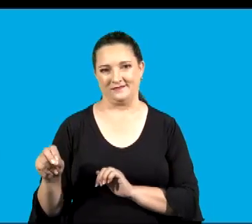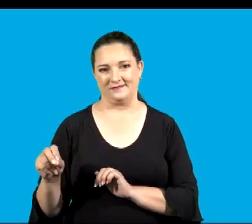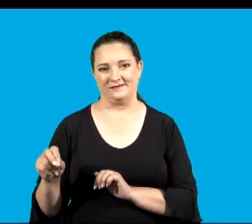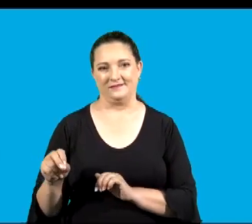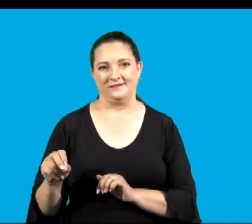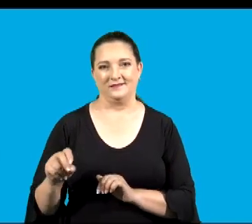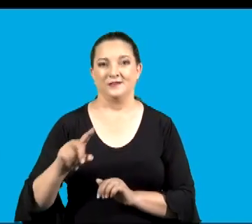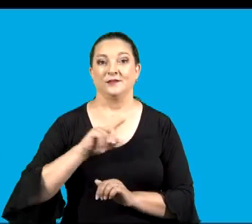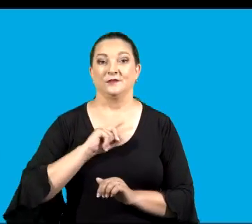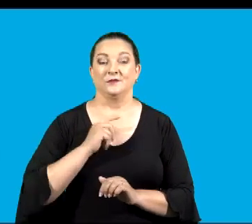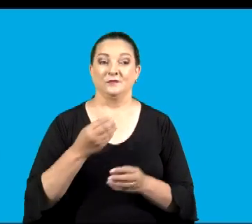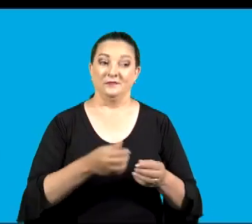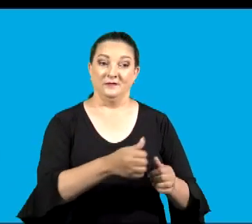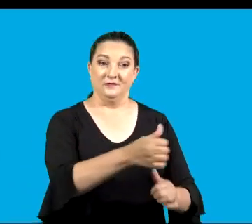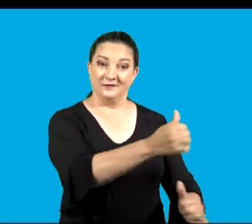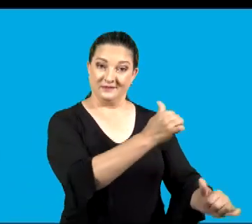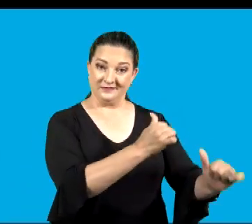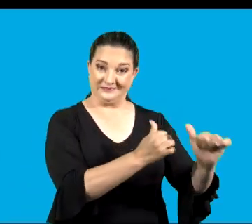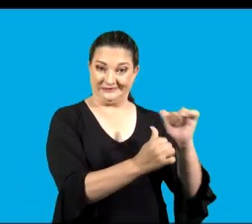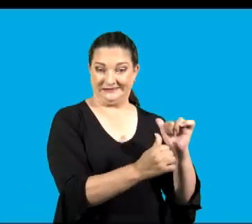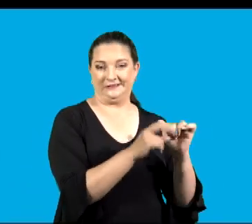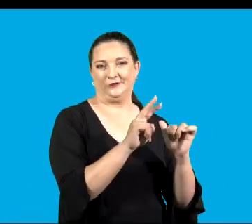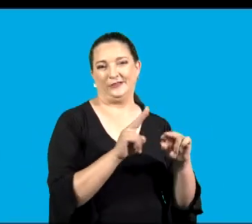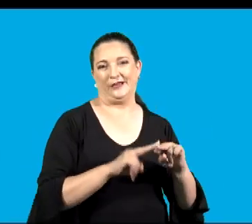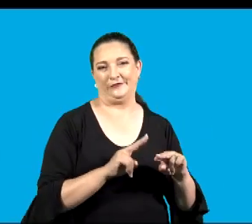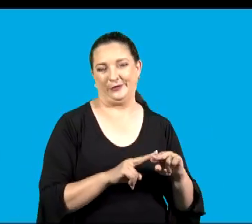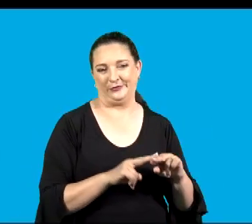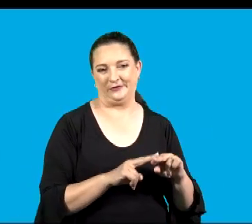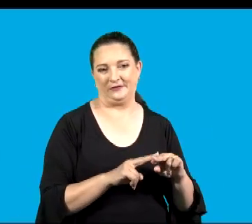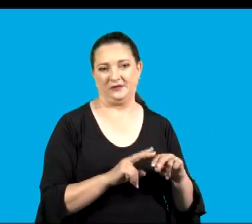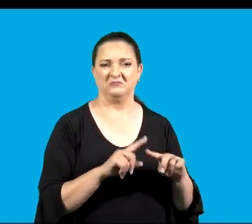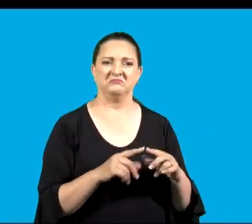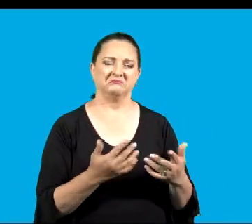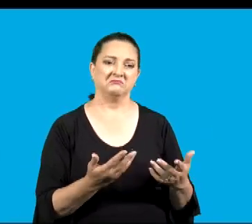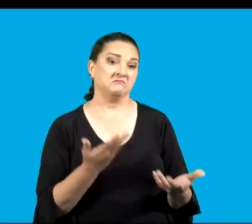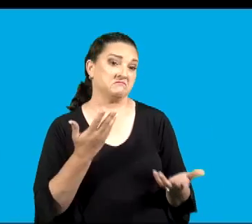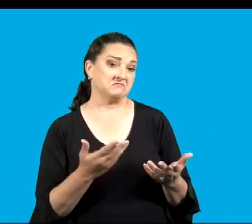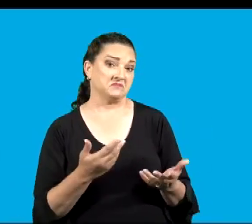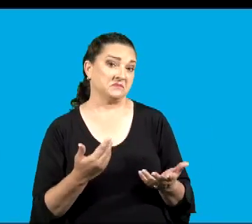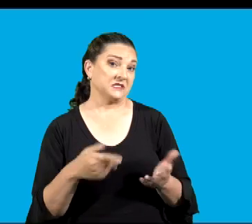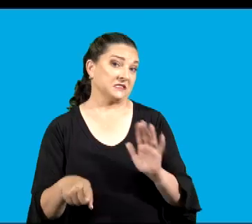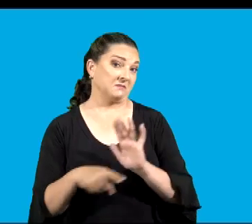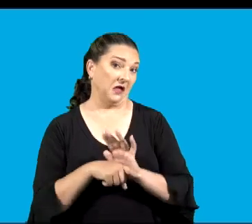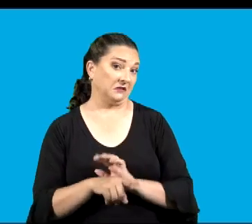to record the return of goods on the 2nd of February. Someone would have just come and said